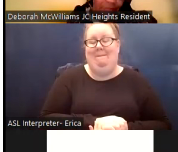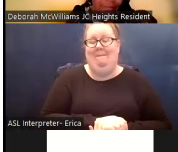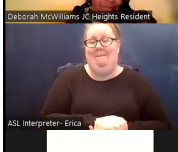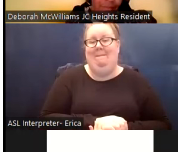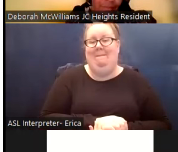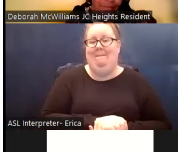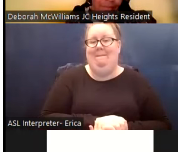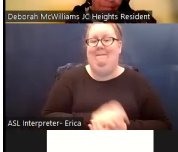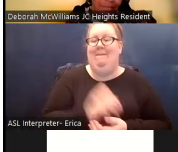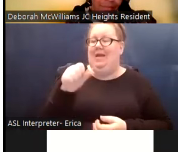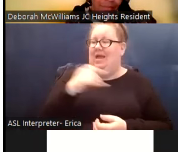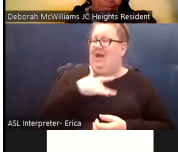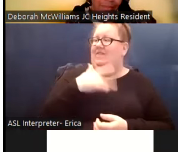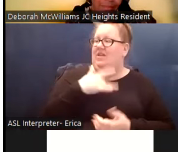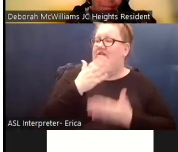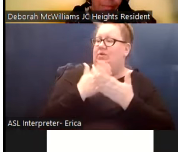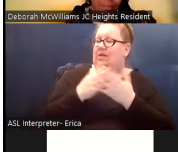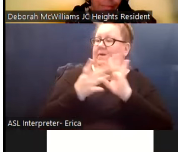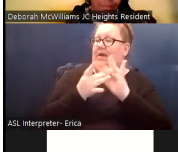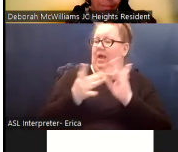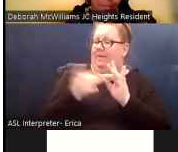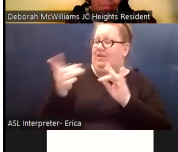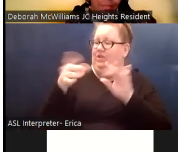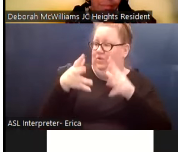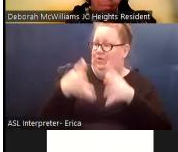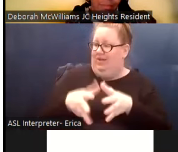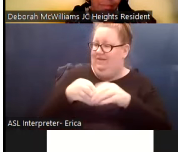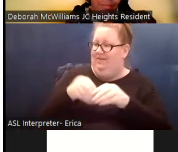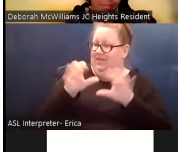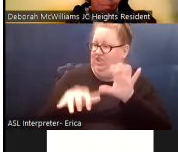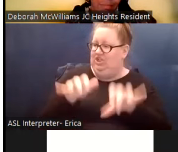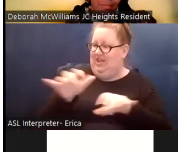Yeah, and Bill, there were some comments that you left in the chat too.